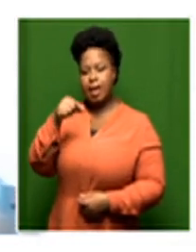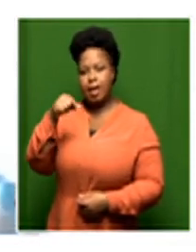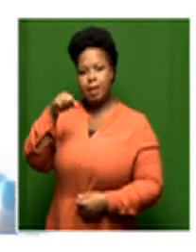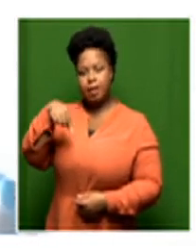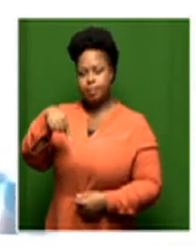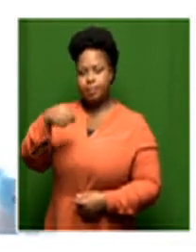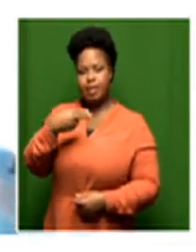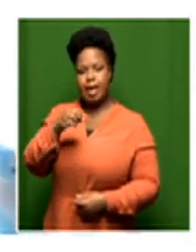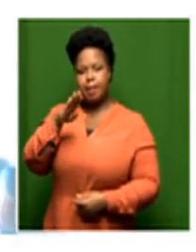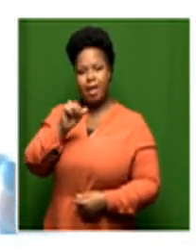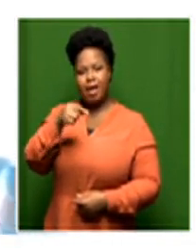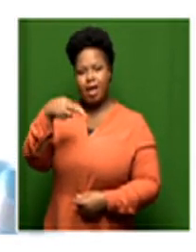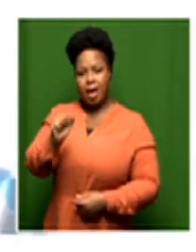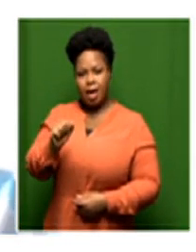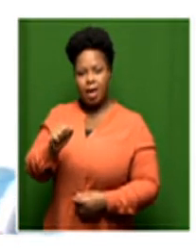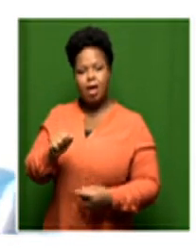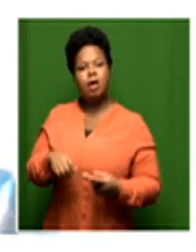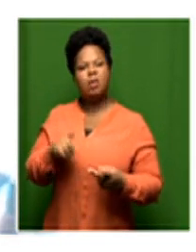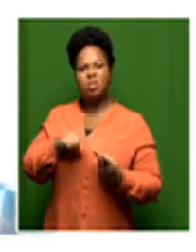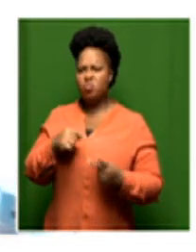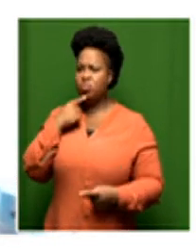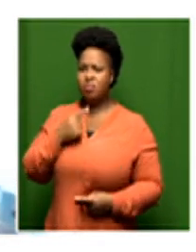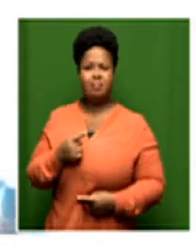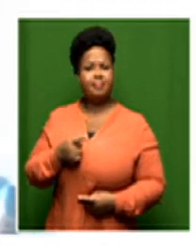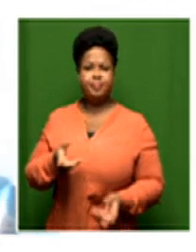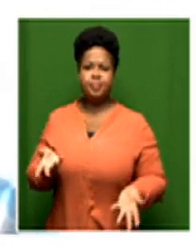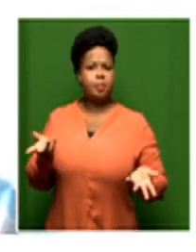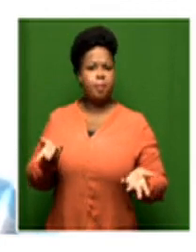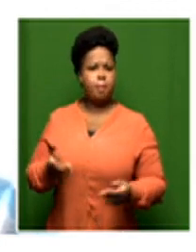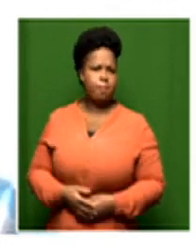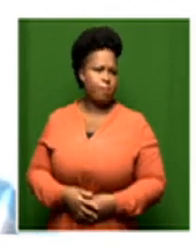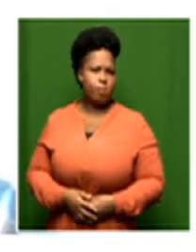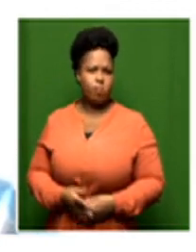and you say this name, in its natural